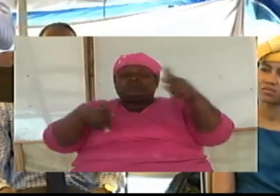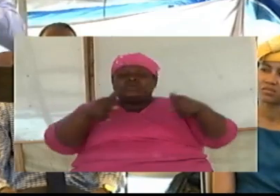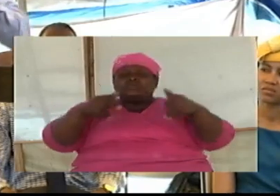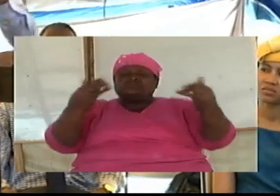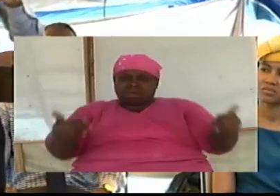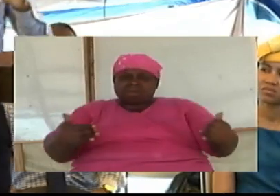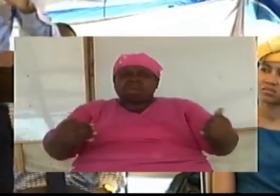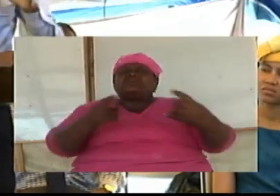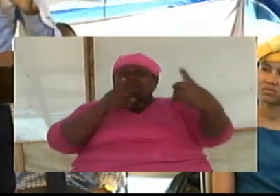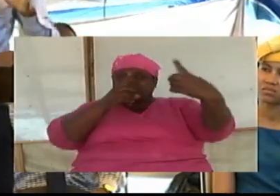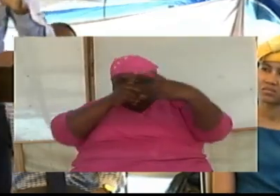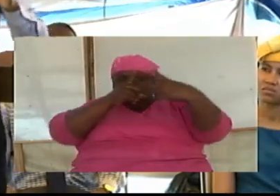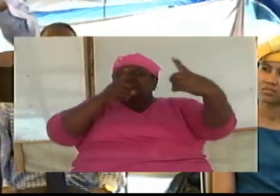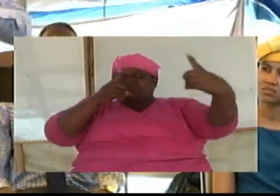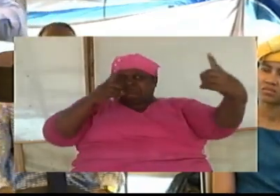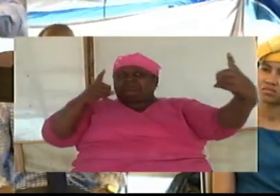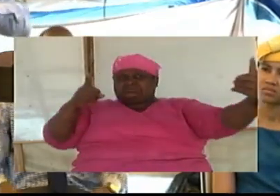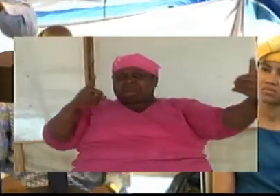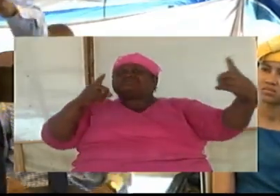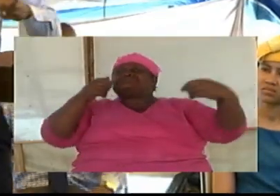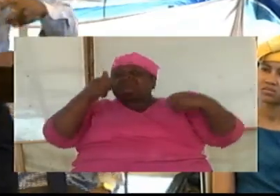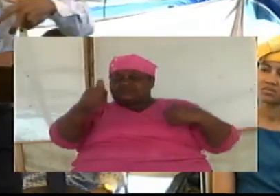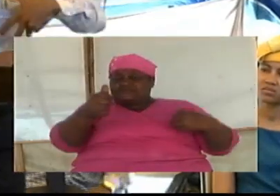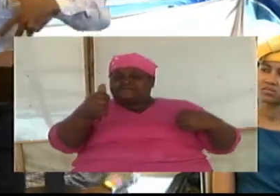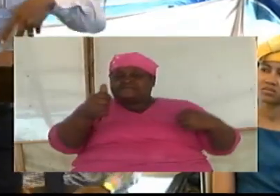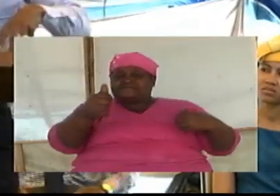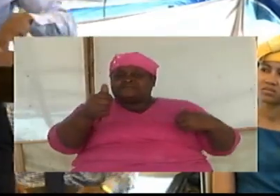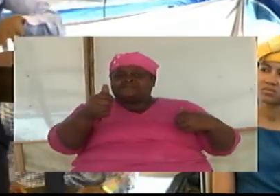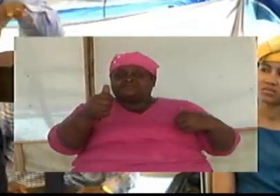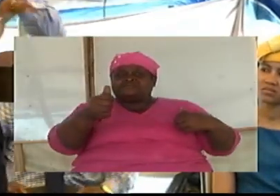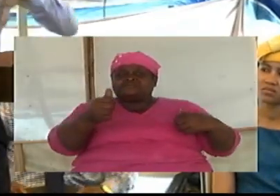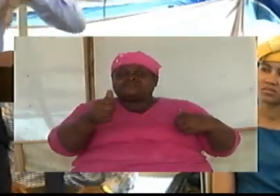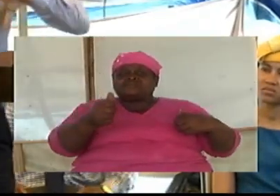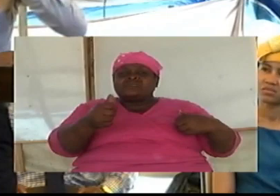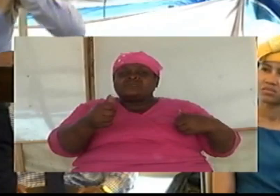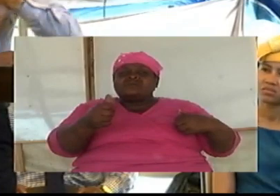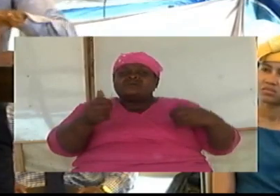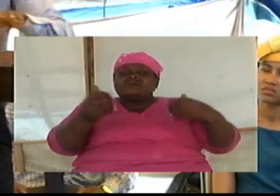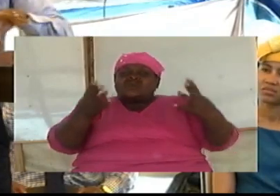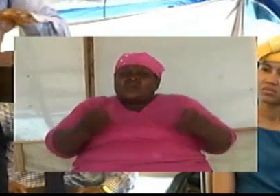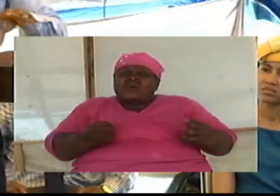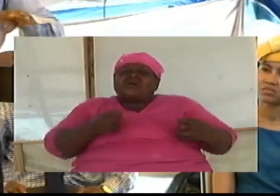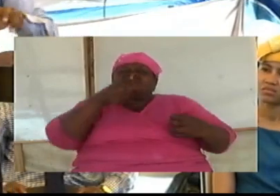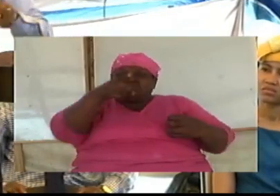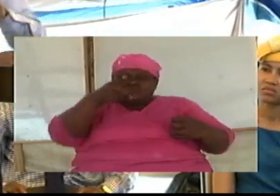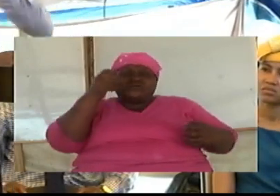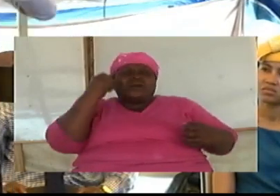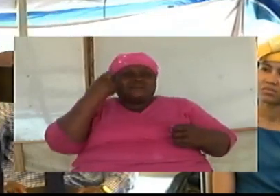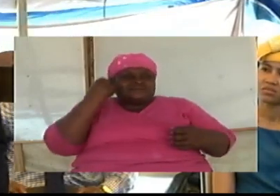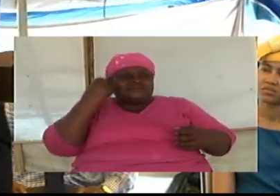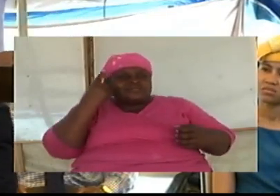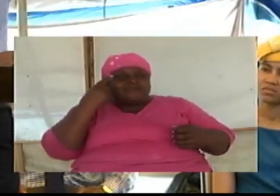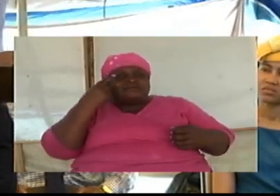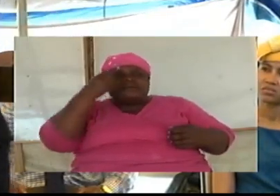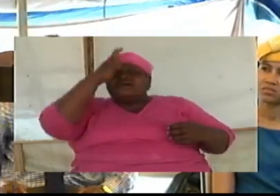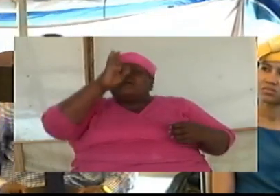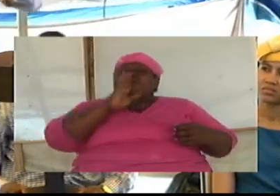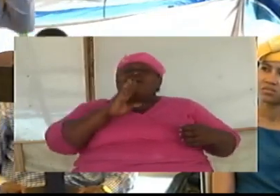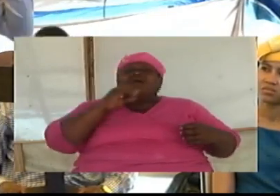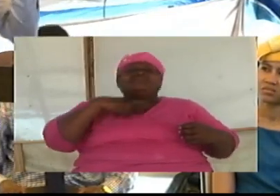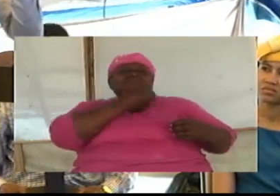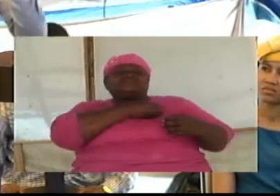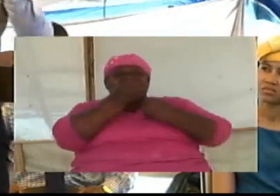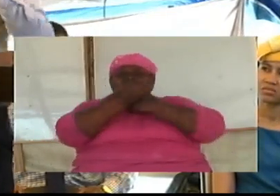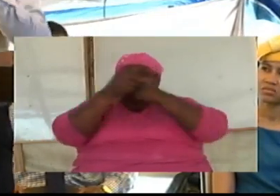themselves. Hallelujah. Praise the Lord Jesus. But what I want us to understand is that God, our Savior,